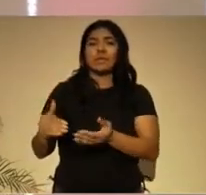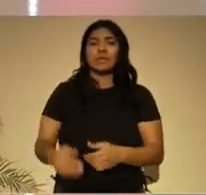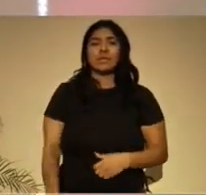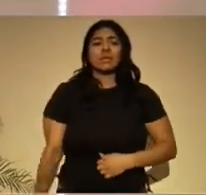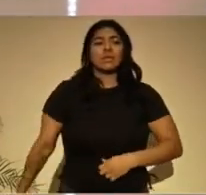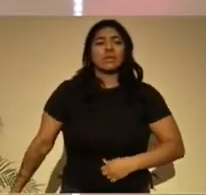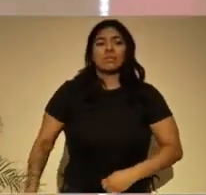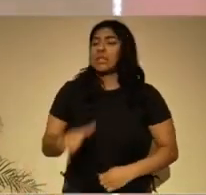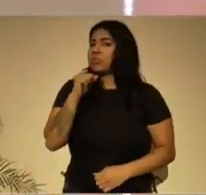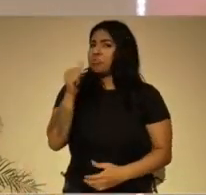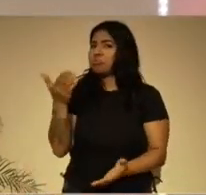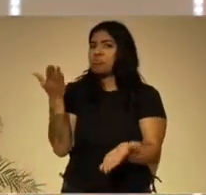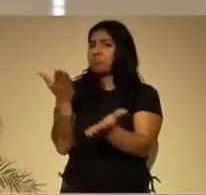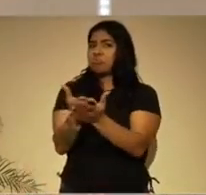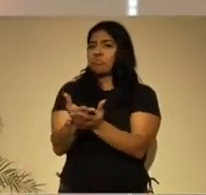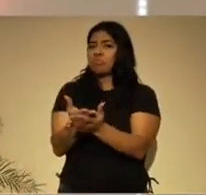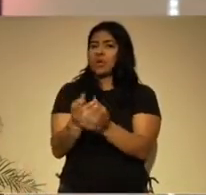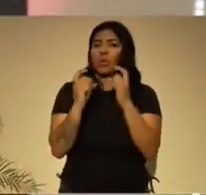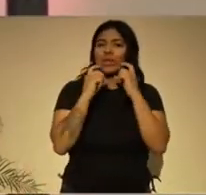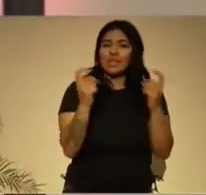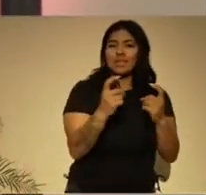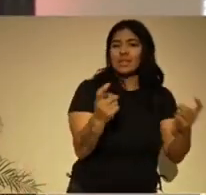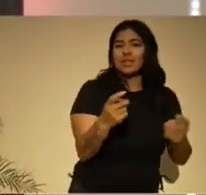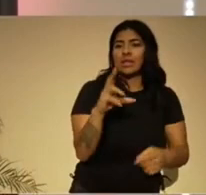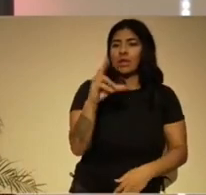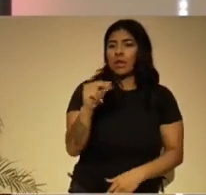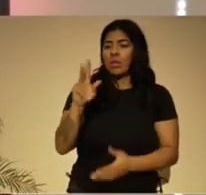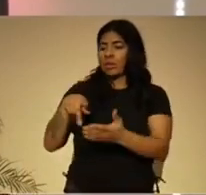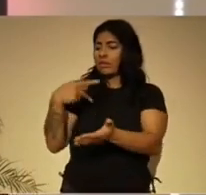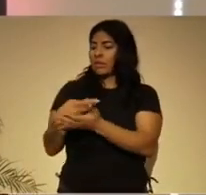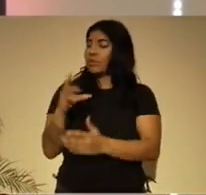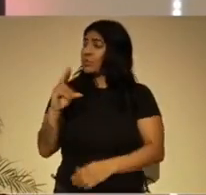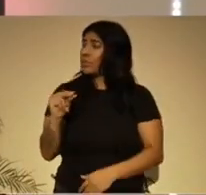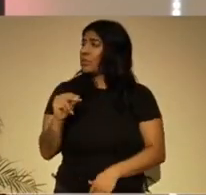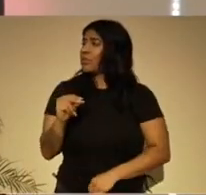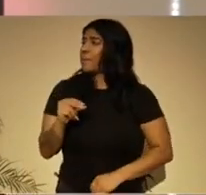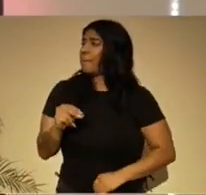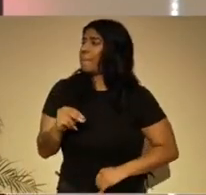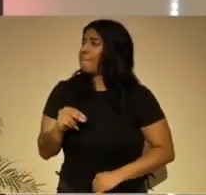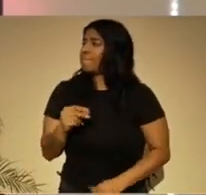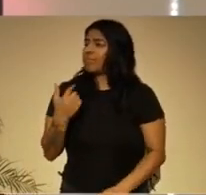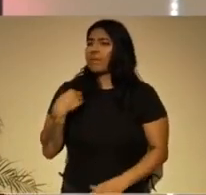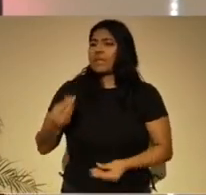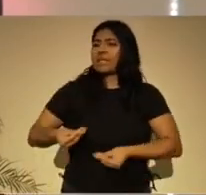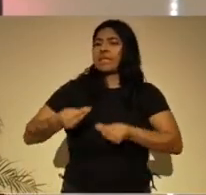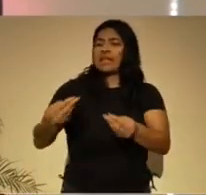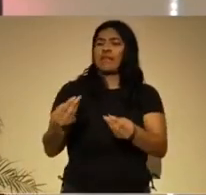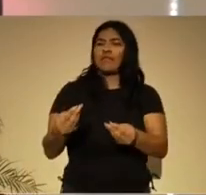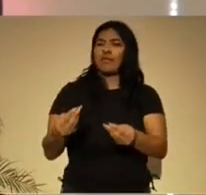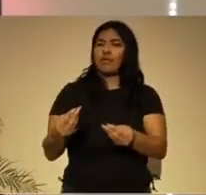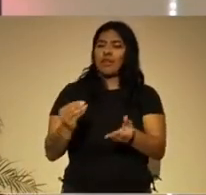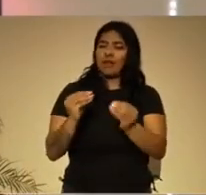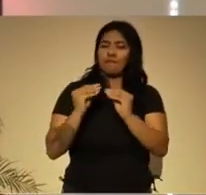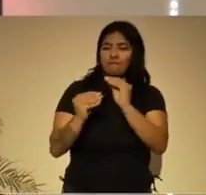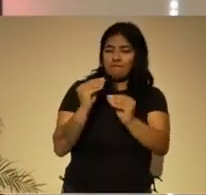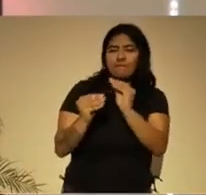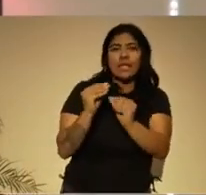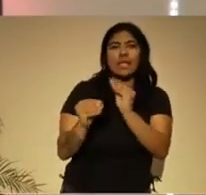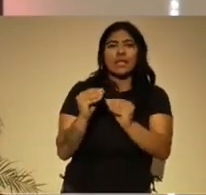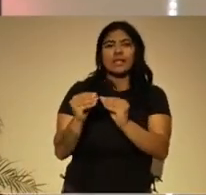So it doesn't stop there with the sin. It doesn't stop there with the fall. Let me give you the remedy before we get into eternity.